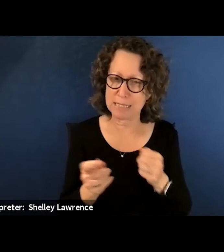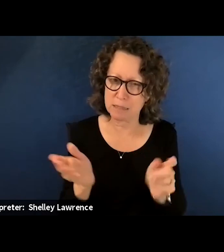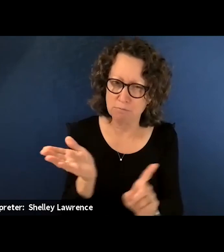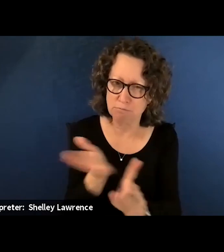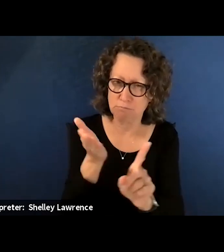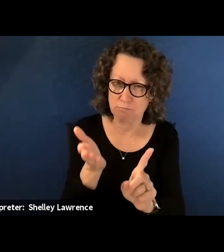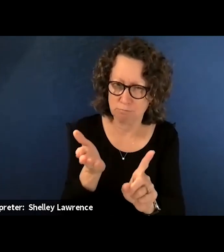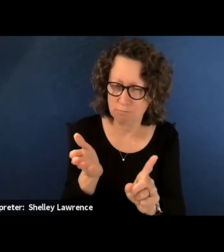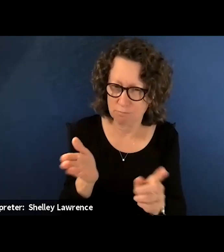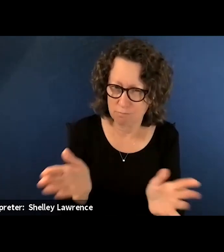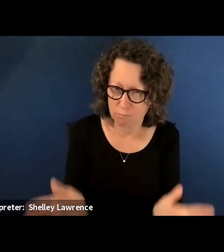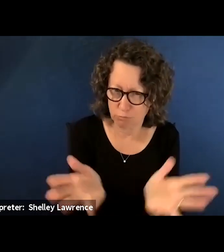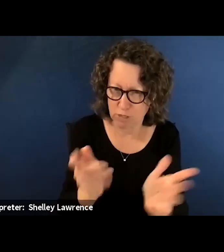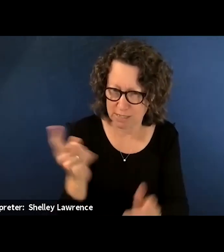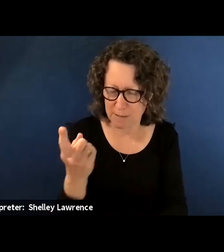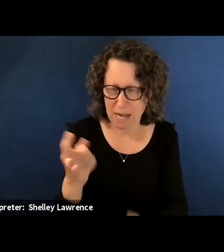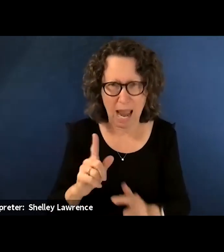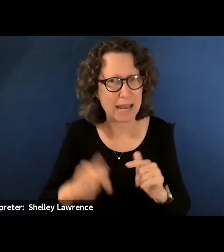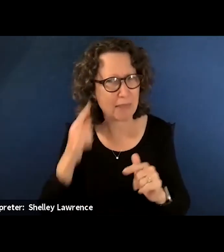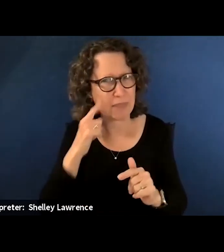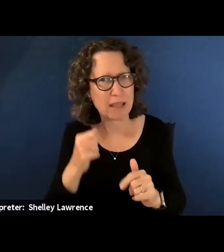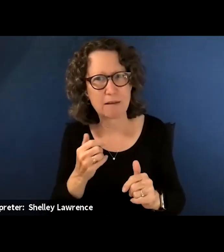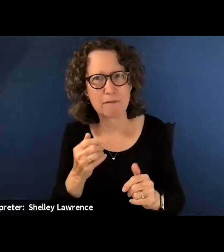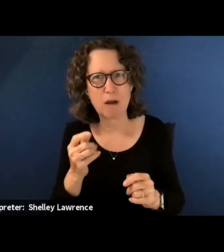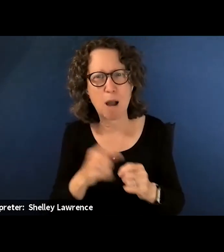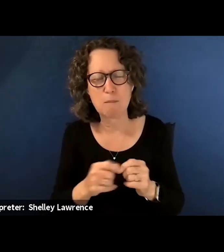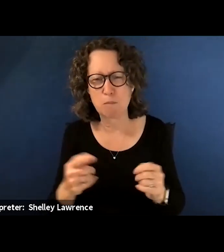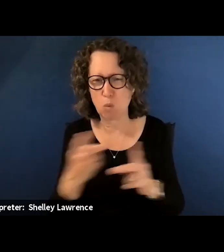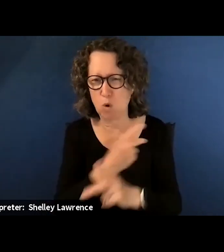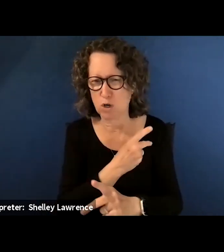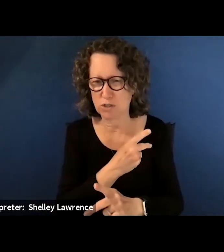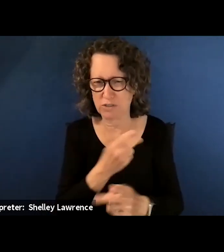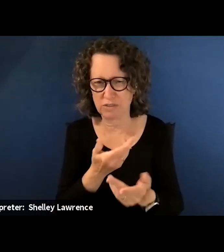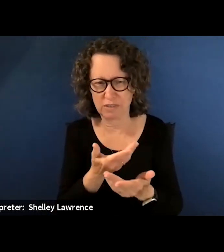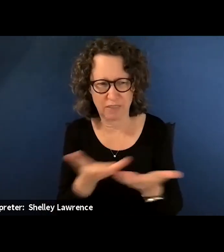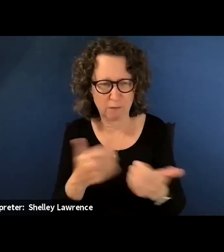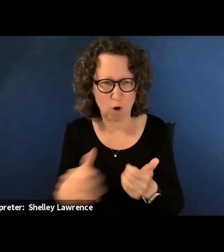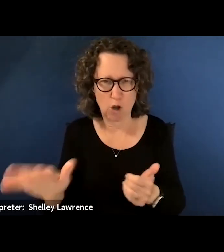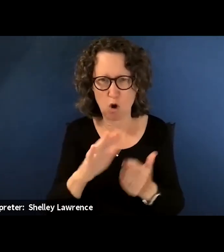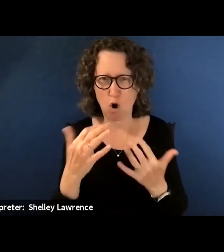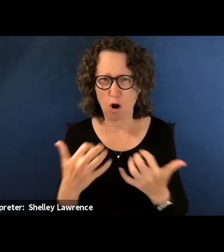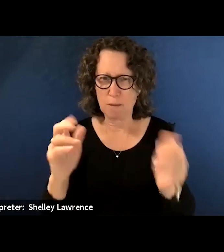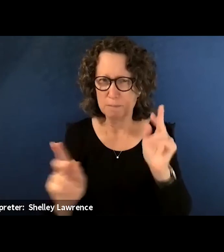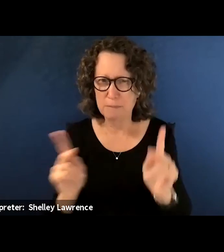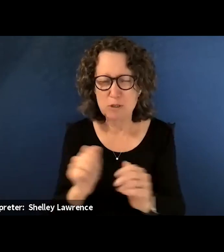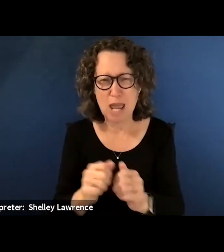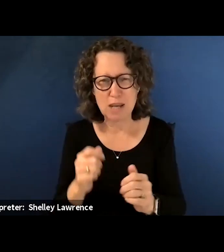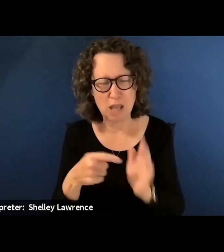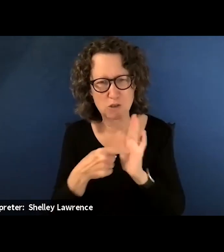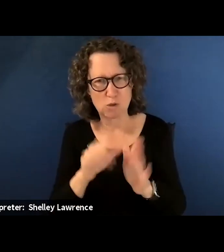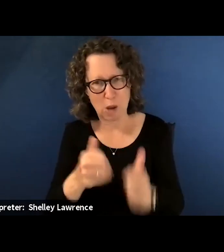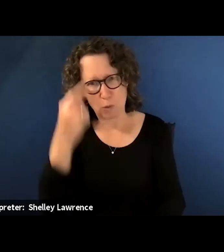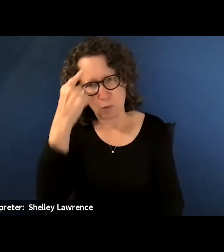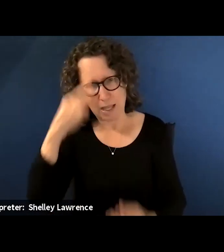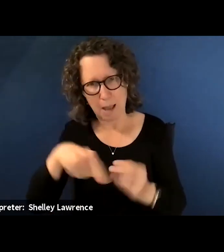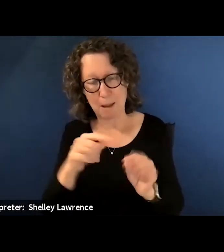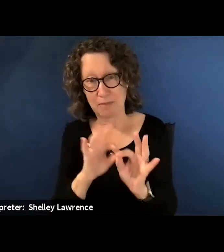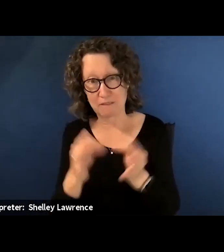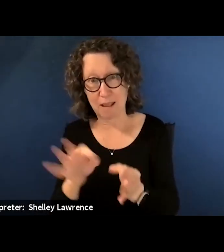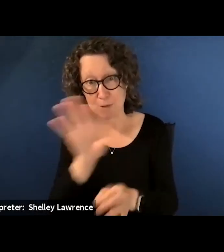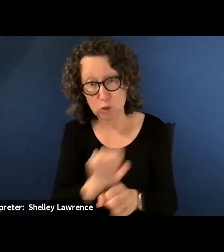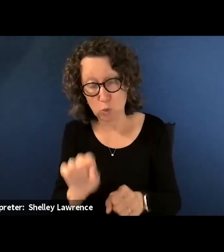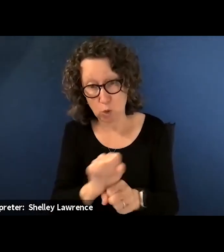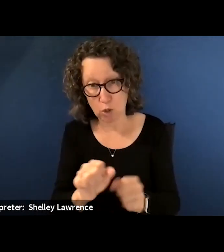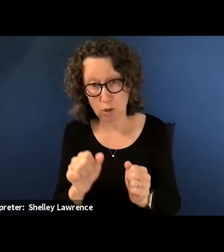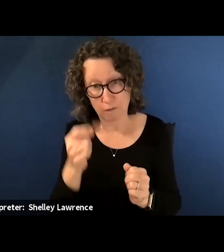or coercion. I can't think of a more condescending metaphor for your constituents, and it goes to show how you think of the families you work